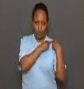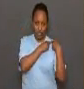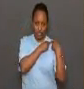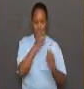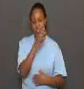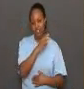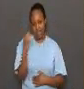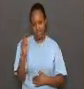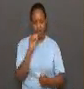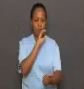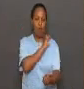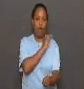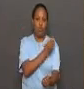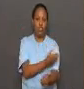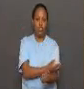and power.